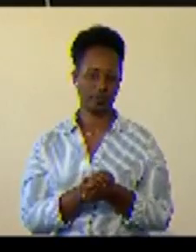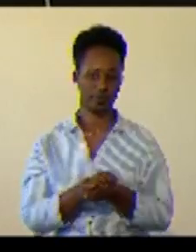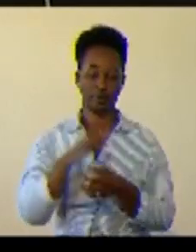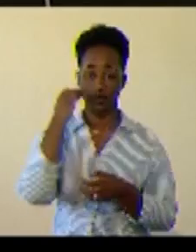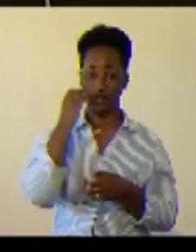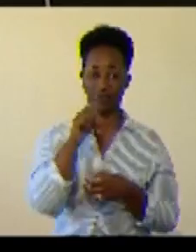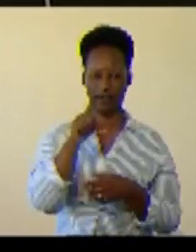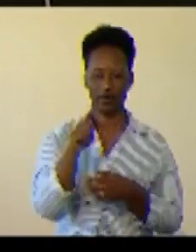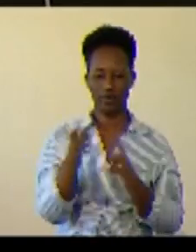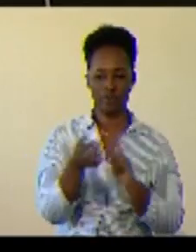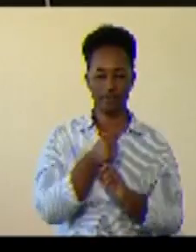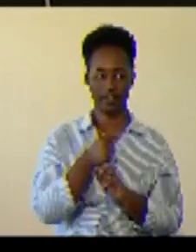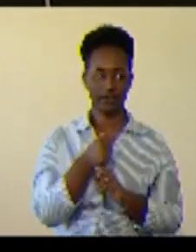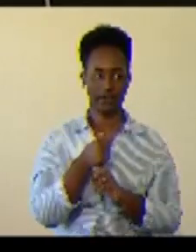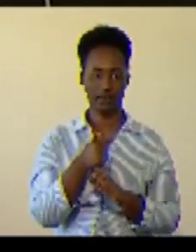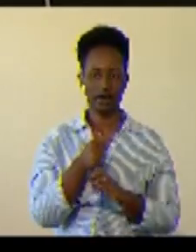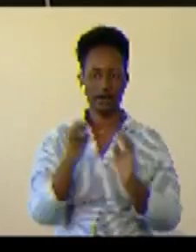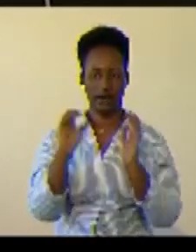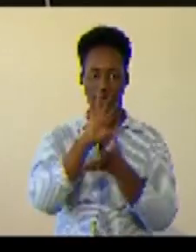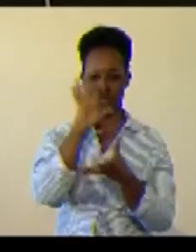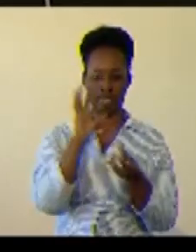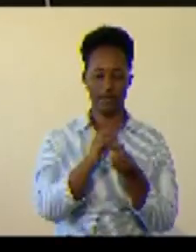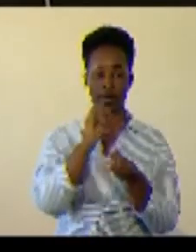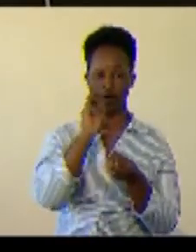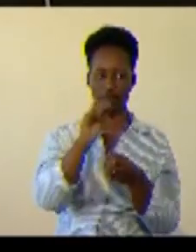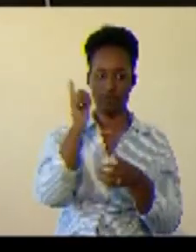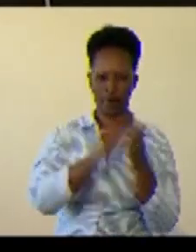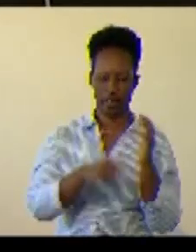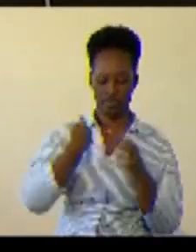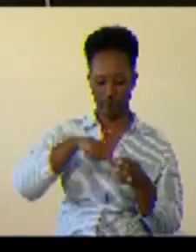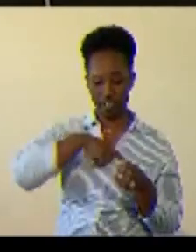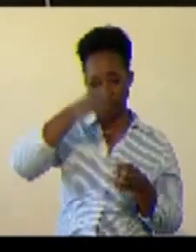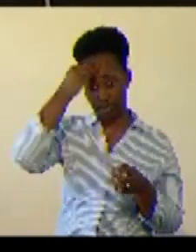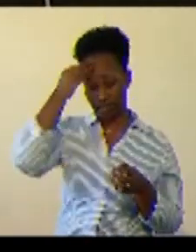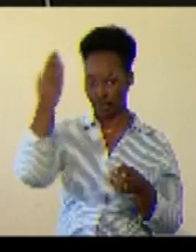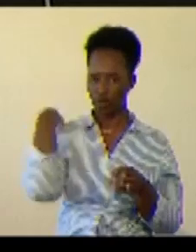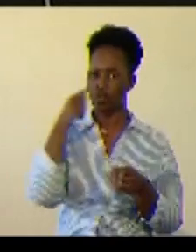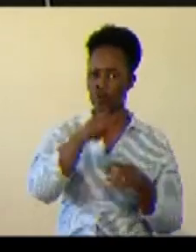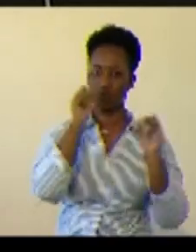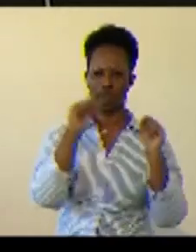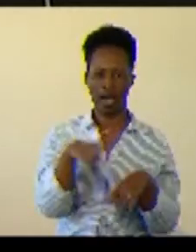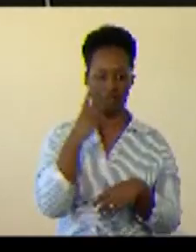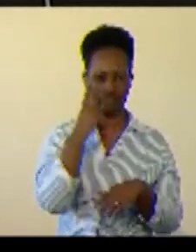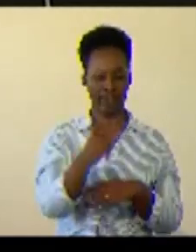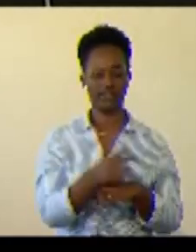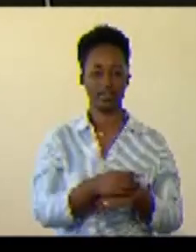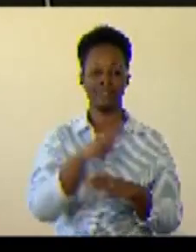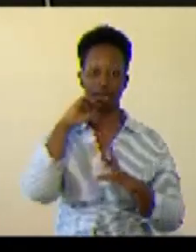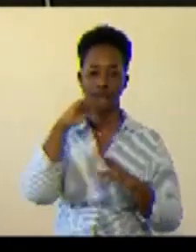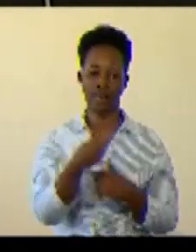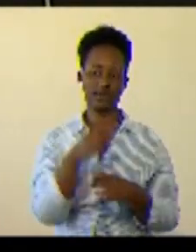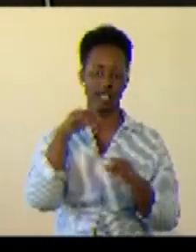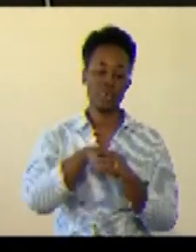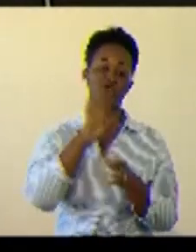If you have taken a summary of what we studied previously, you can find the answer in